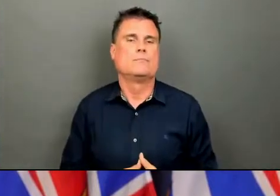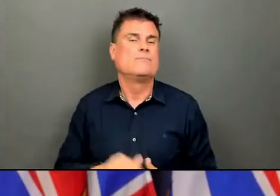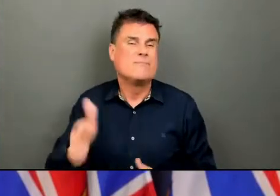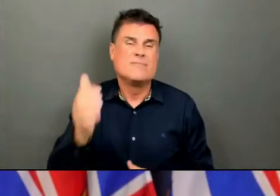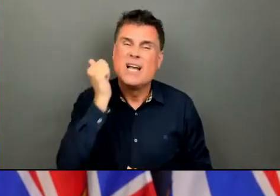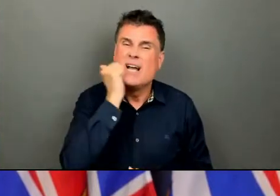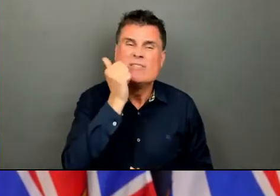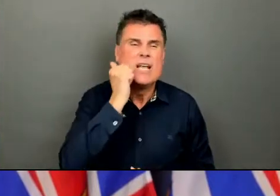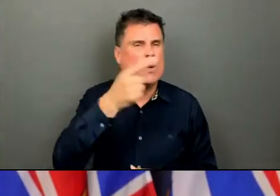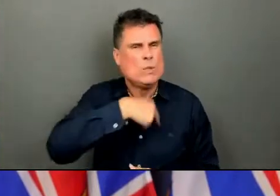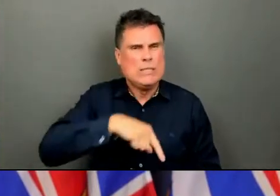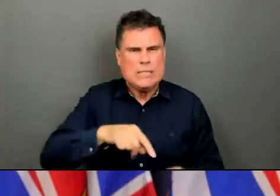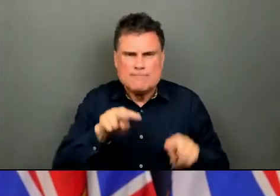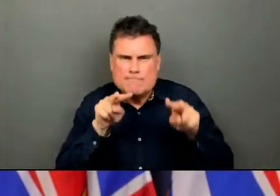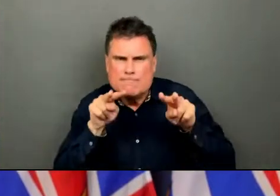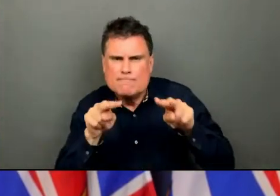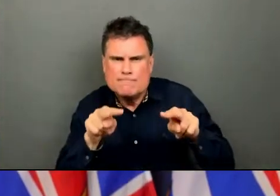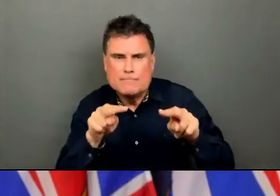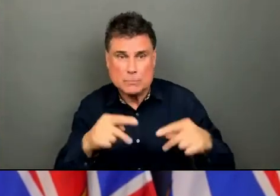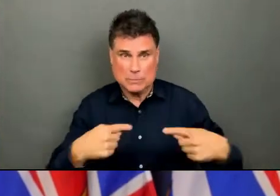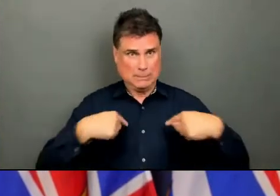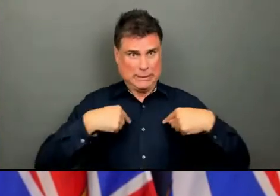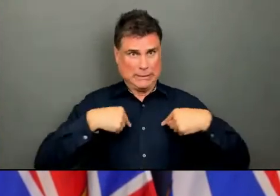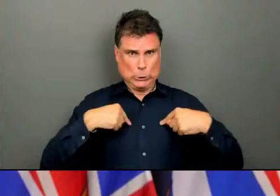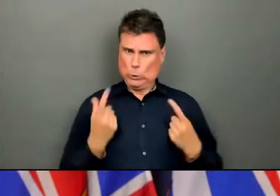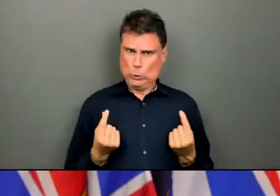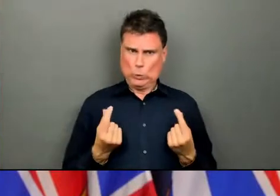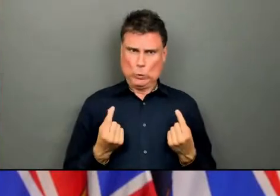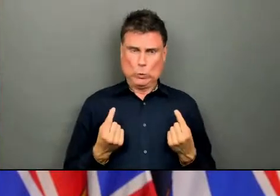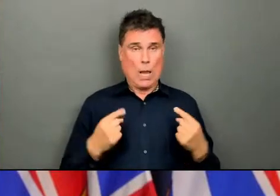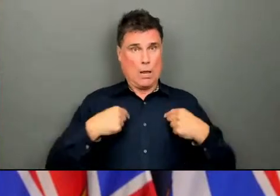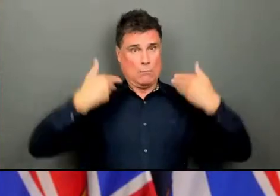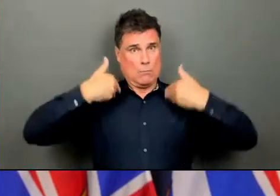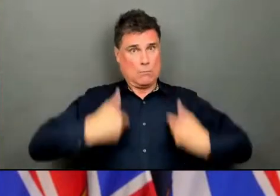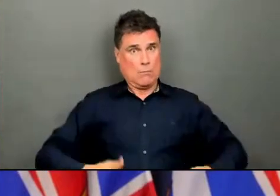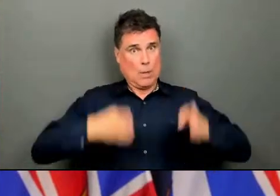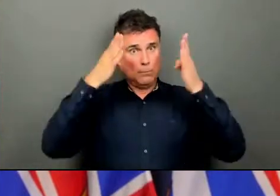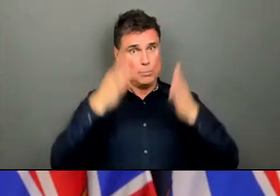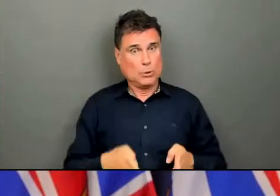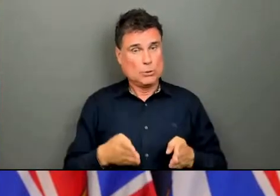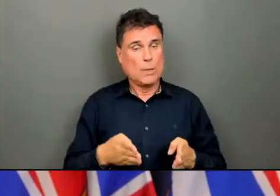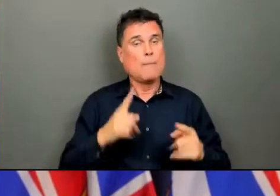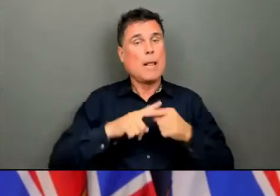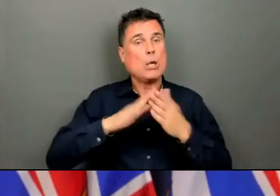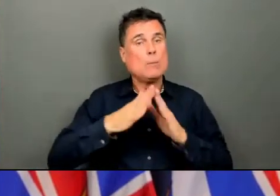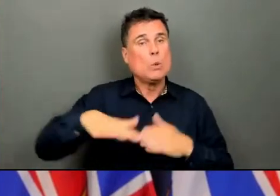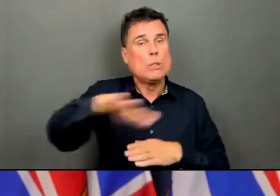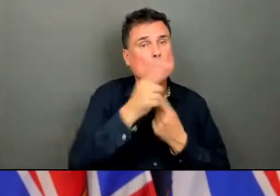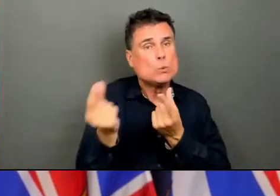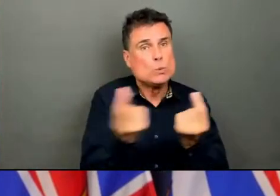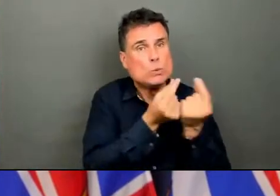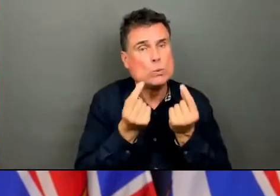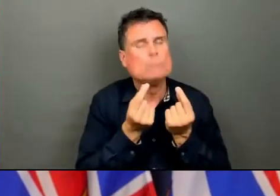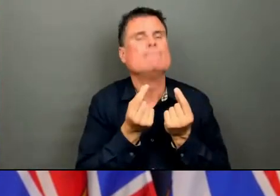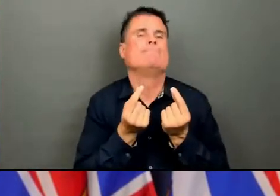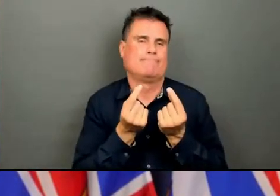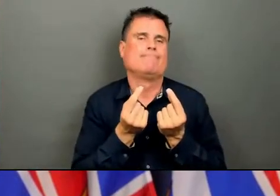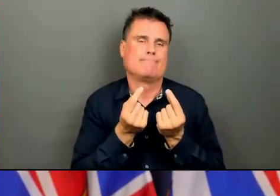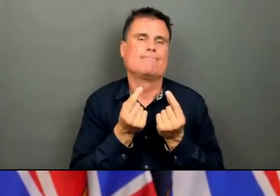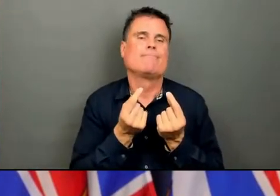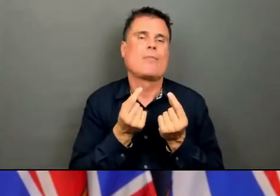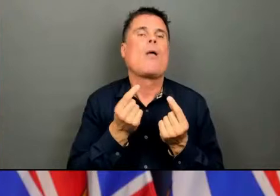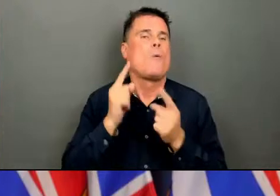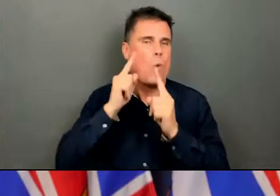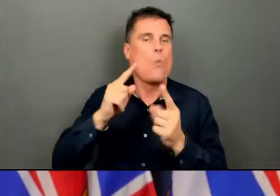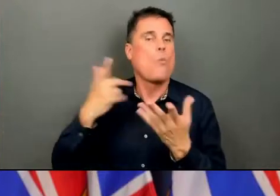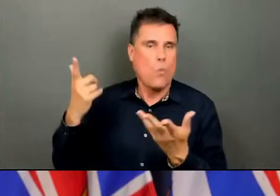the individual steps we take and collective steps we take to keep safe and stop the spread. We remove anxieties from patients by getting